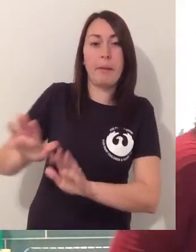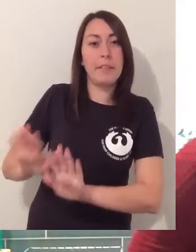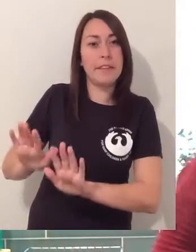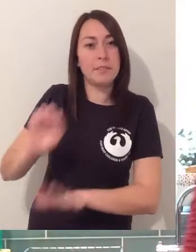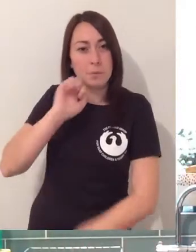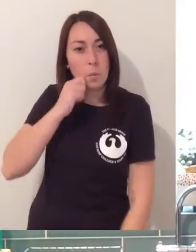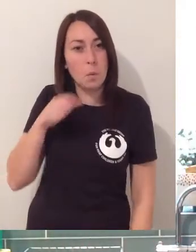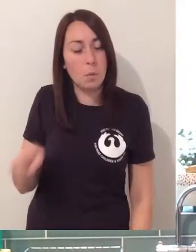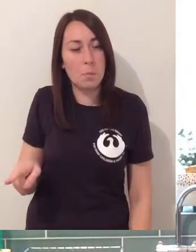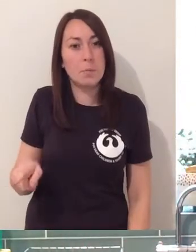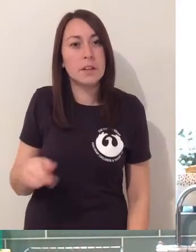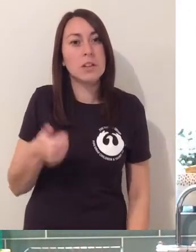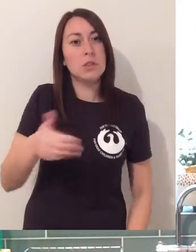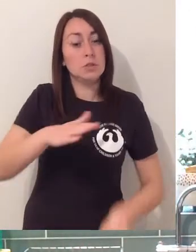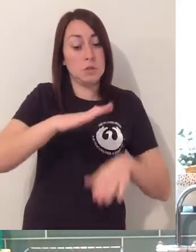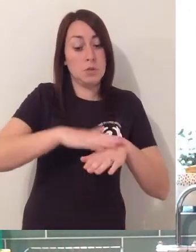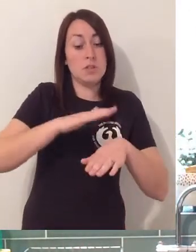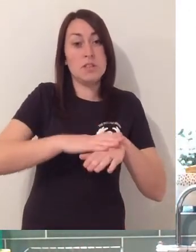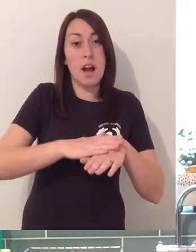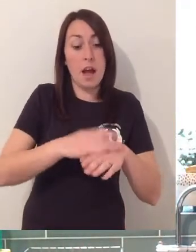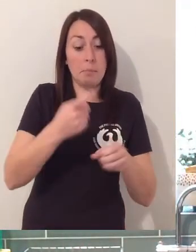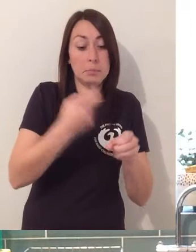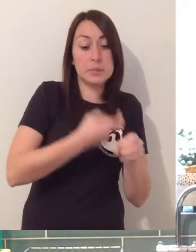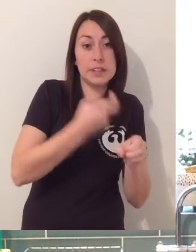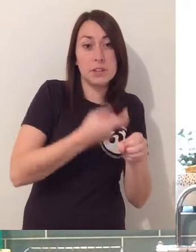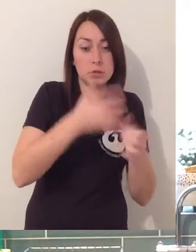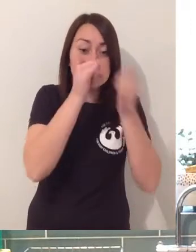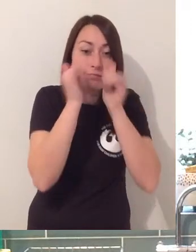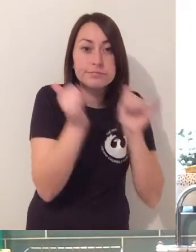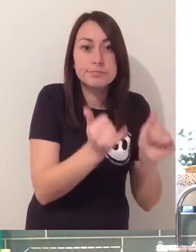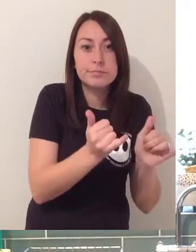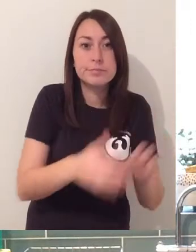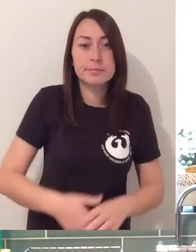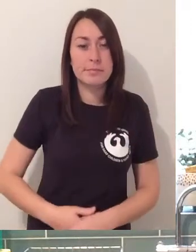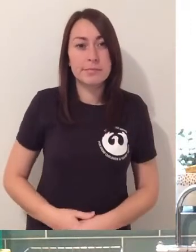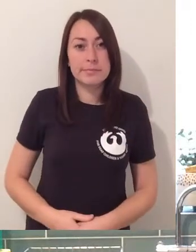This is a good time to check your potatoes so far.